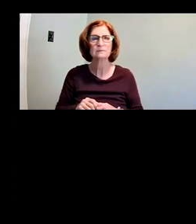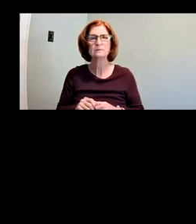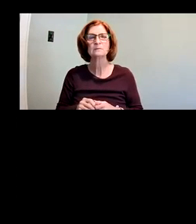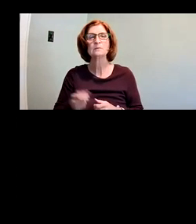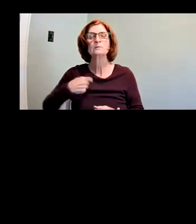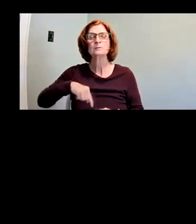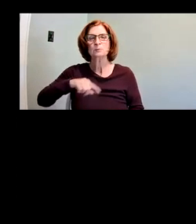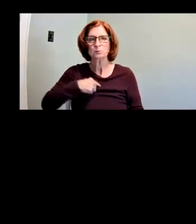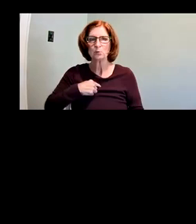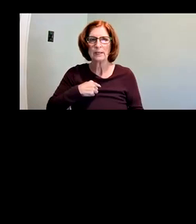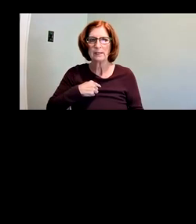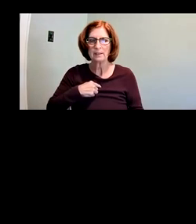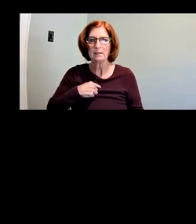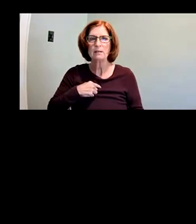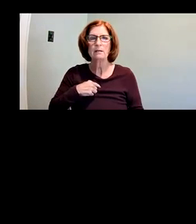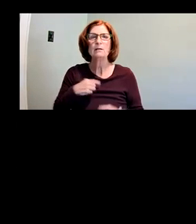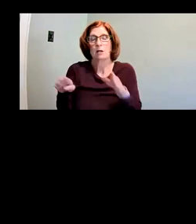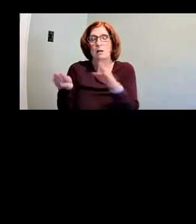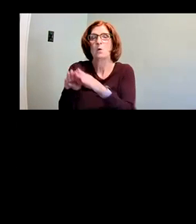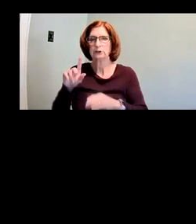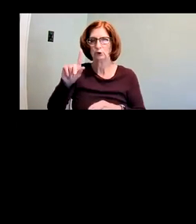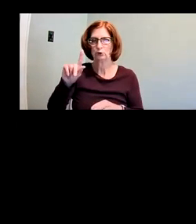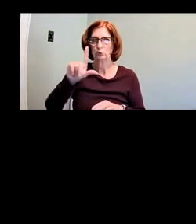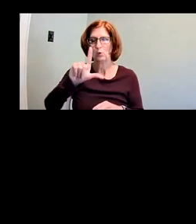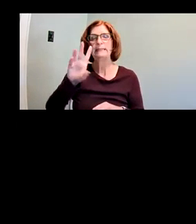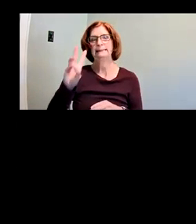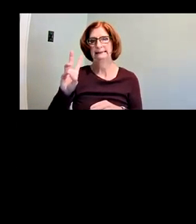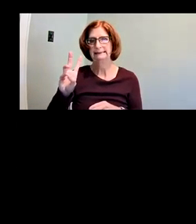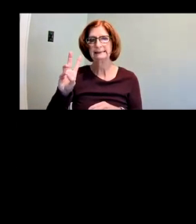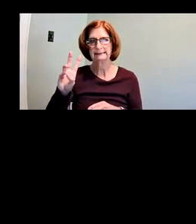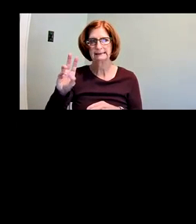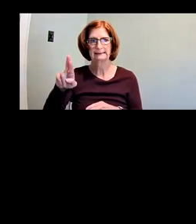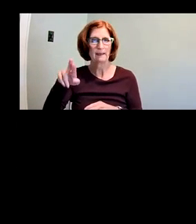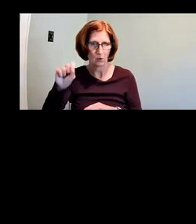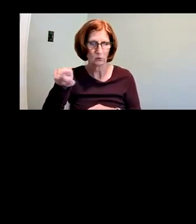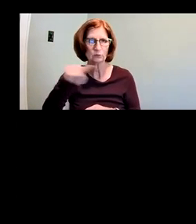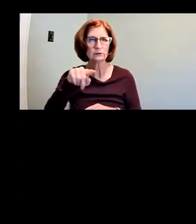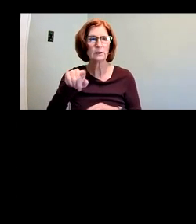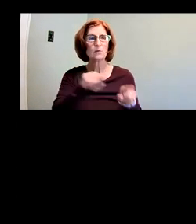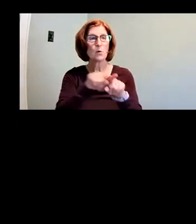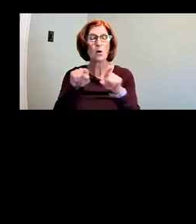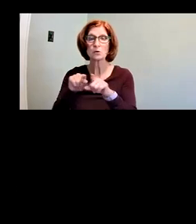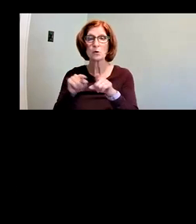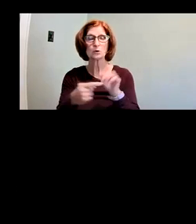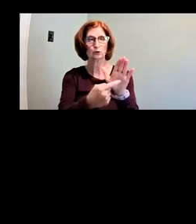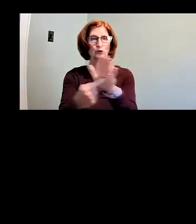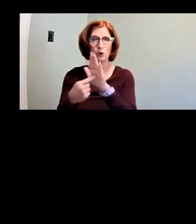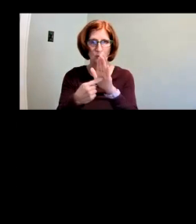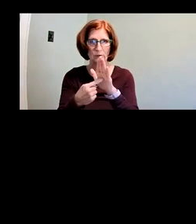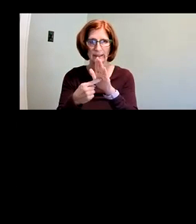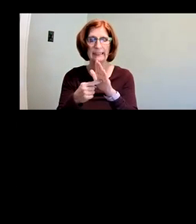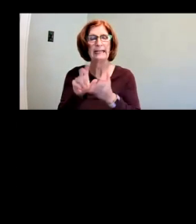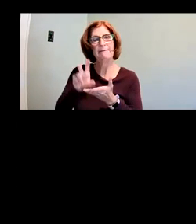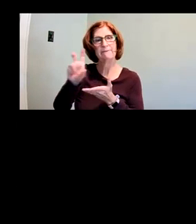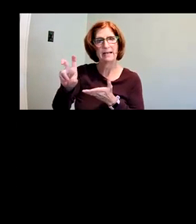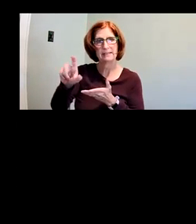have closed 26 loans at the URA, and we're also showing our work at InvestPGH. As